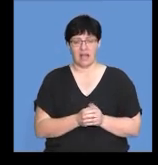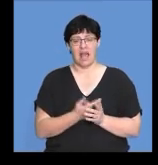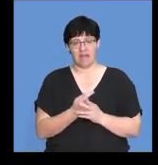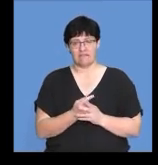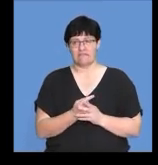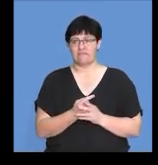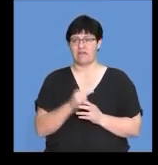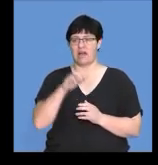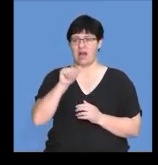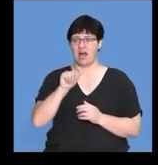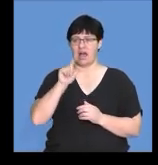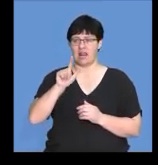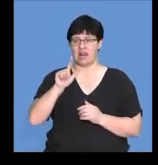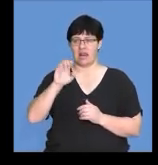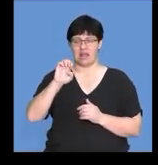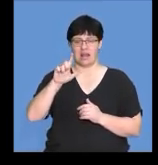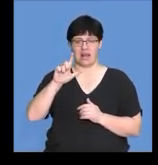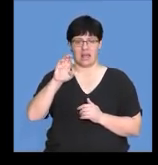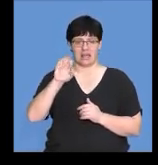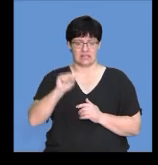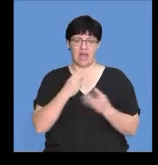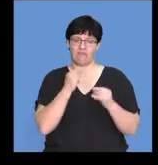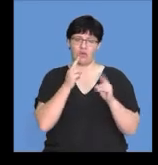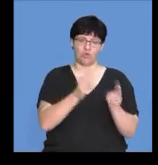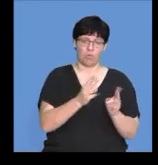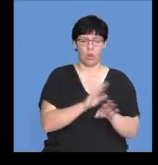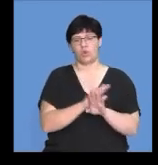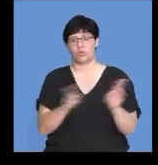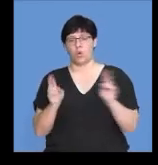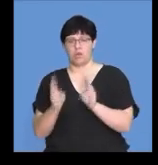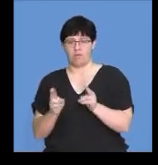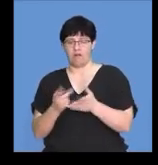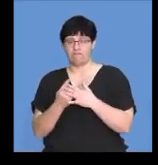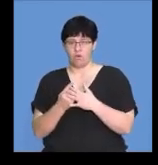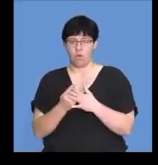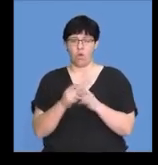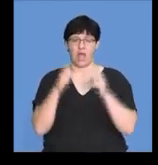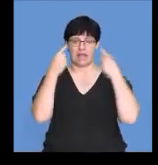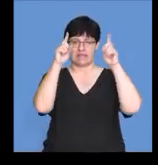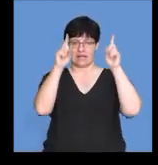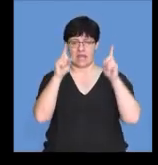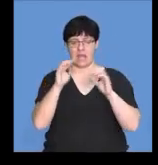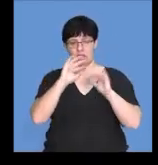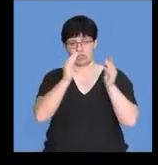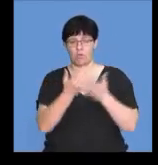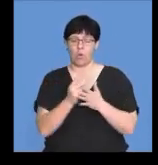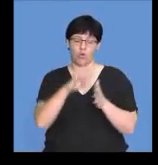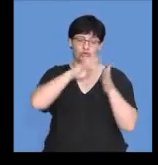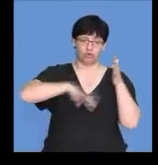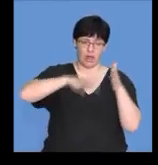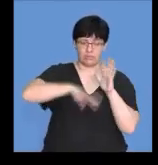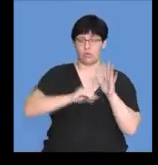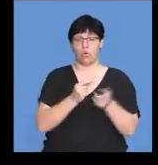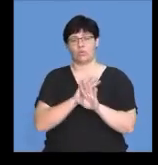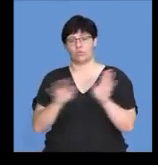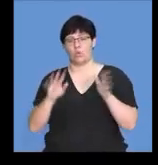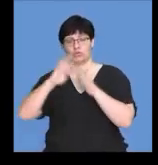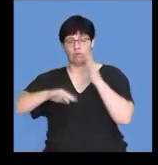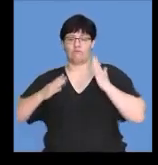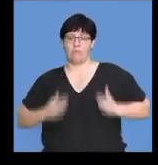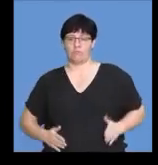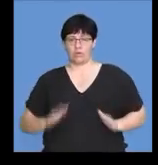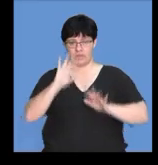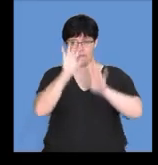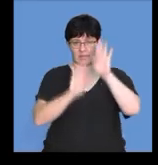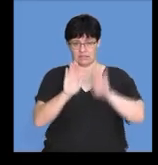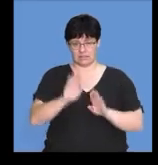alleles that are either normal or abnormal for the antenna shape, and then that have either stripes or no stripes for their body pattern.